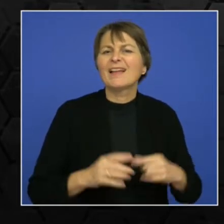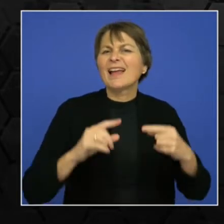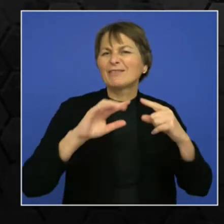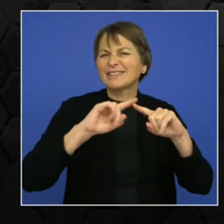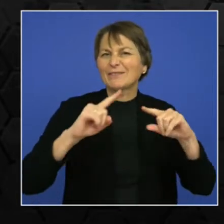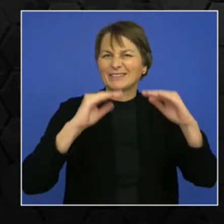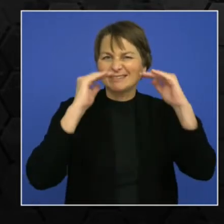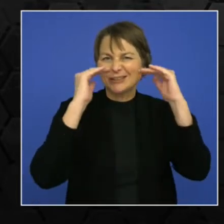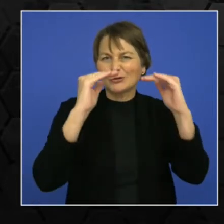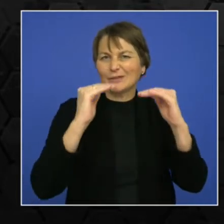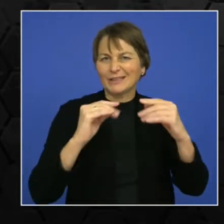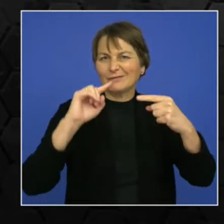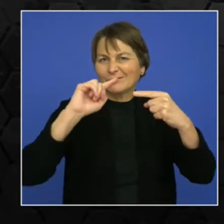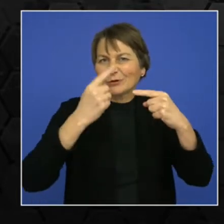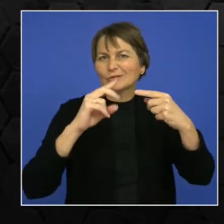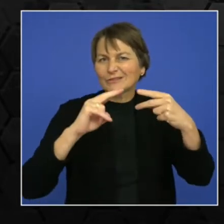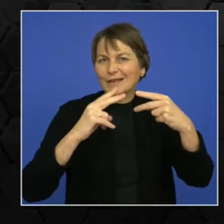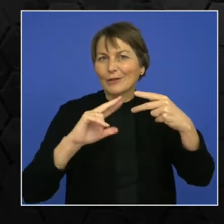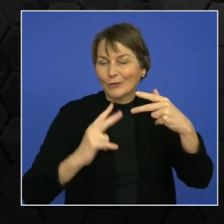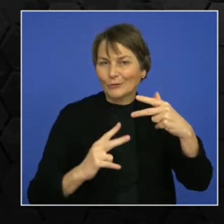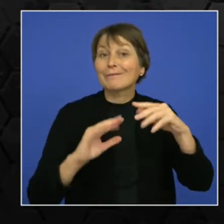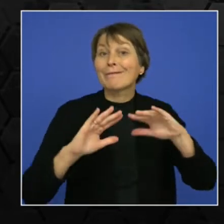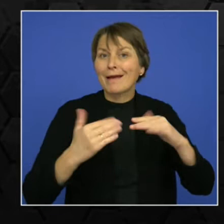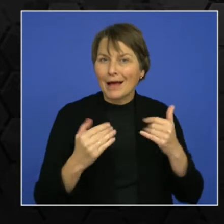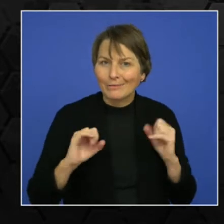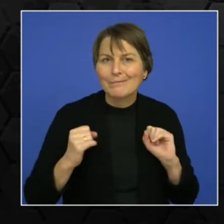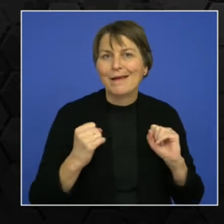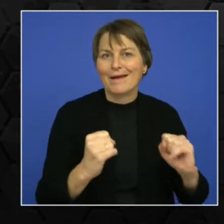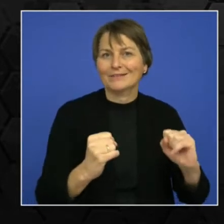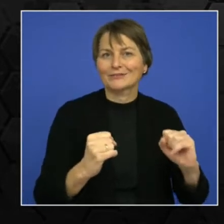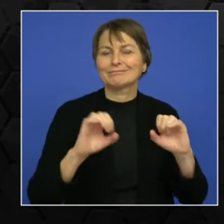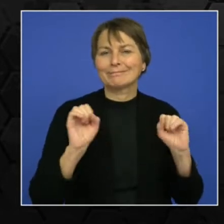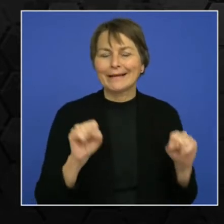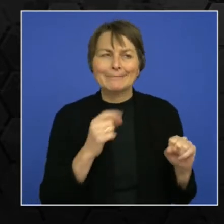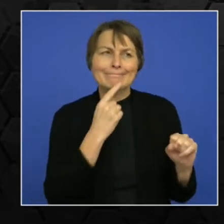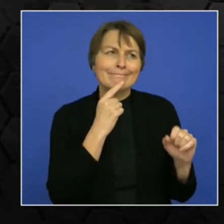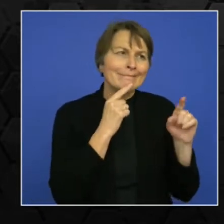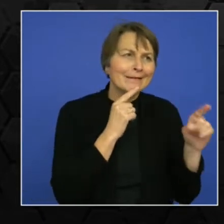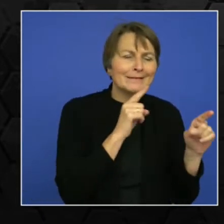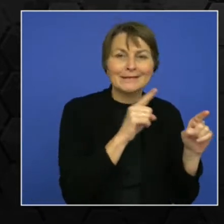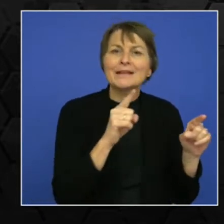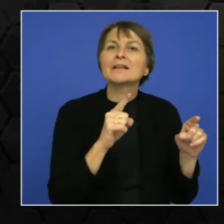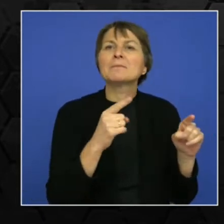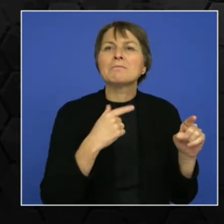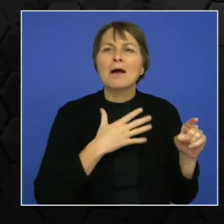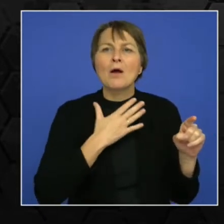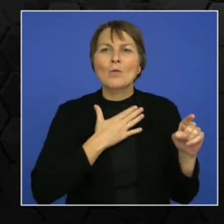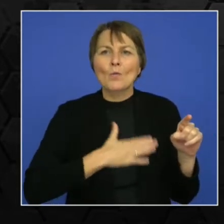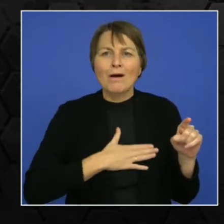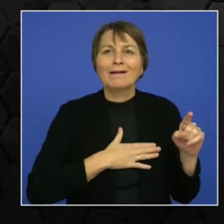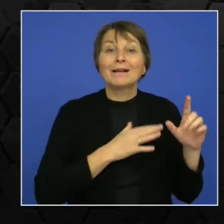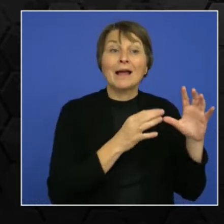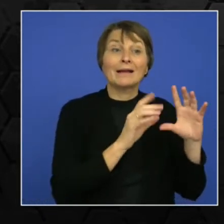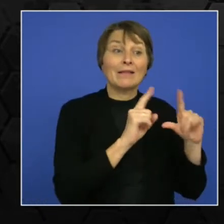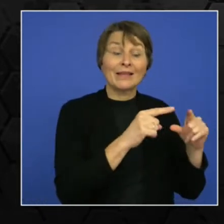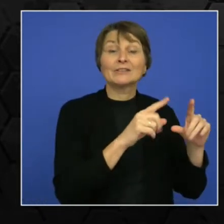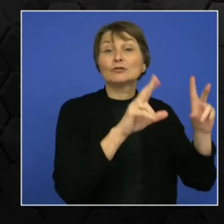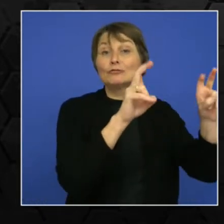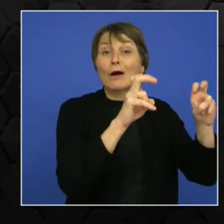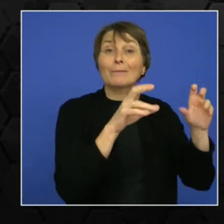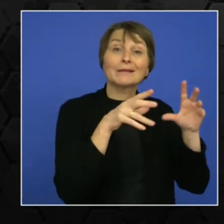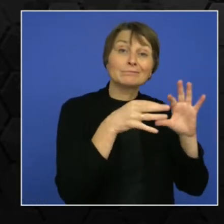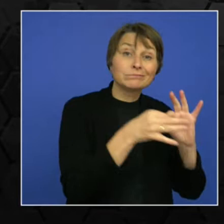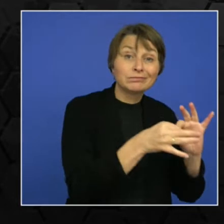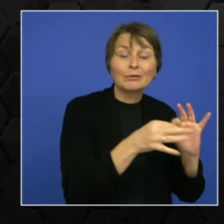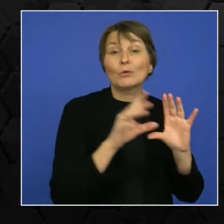like only related to action movies or action shows, etc. So these are like actually sorted based on the popularity. Like when you